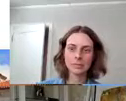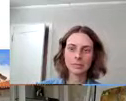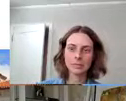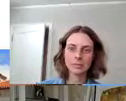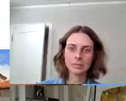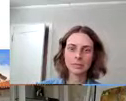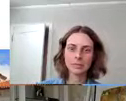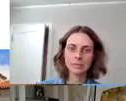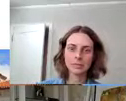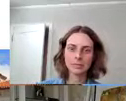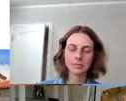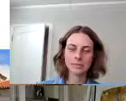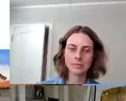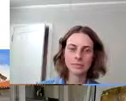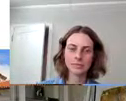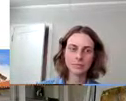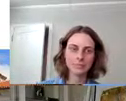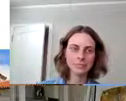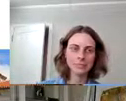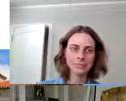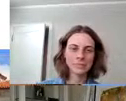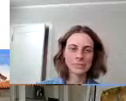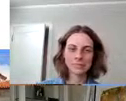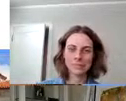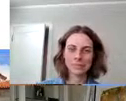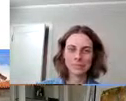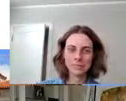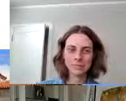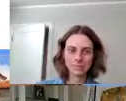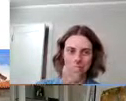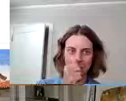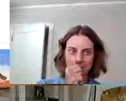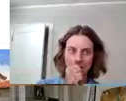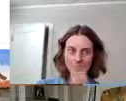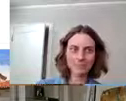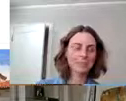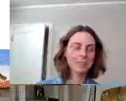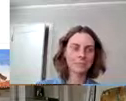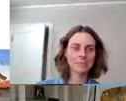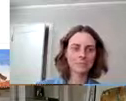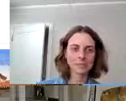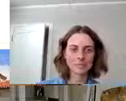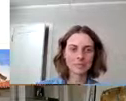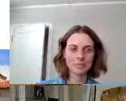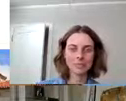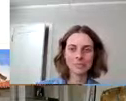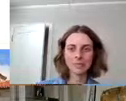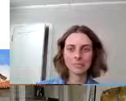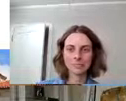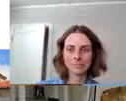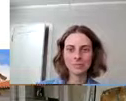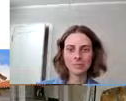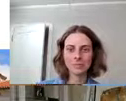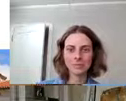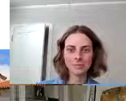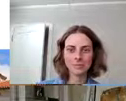afield. 2.5 hours north, not far from Orlando, is the retirement home designed by figurative sculptor Alvin